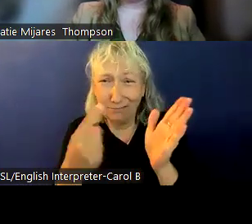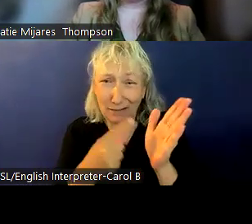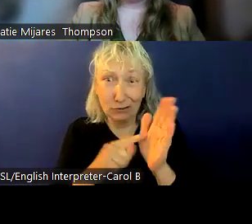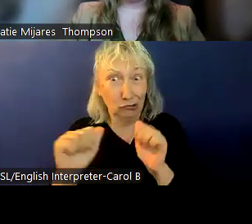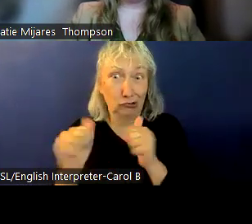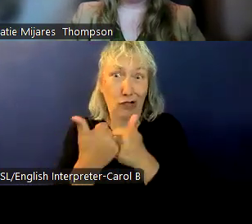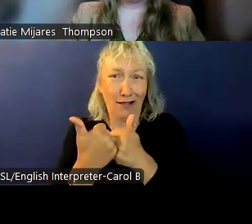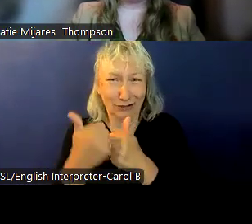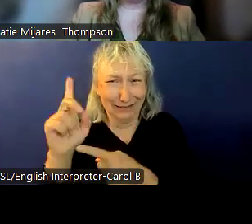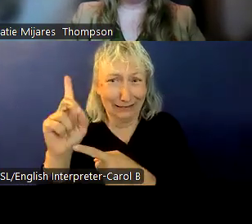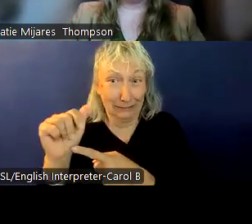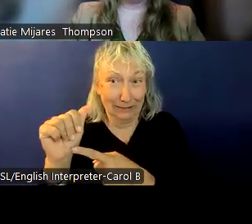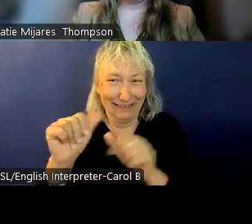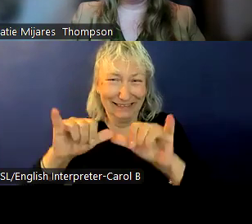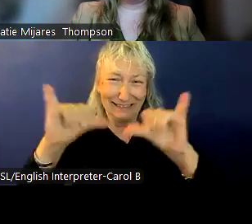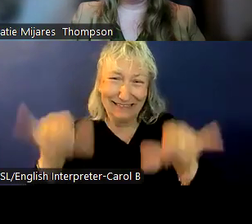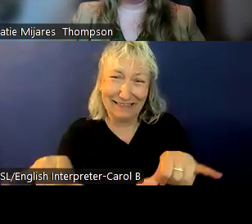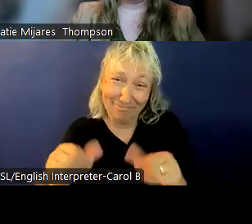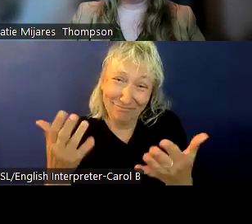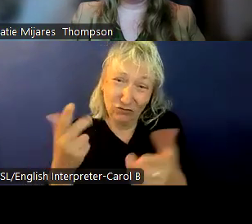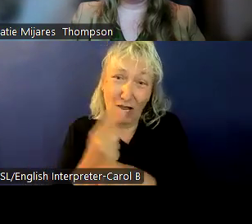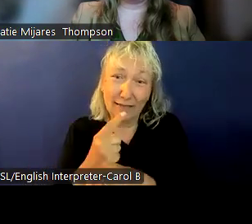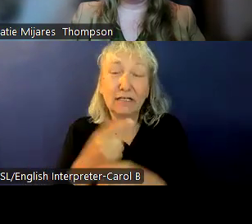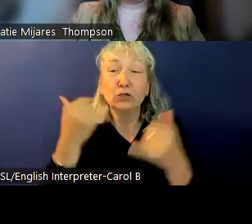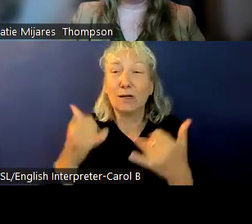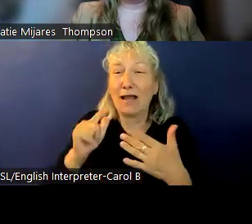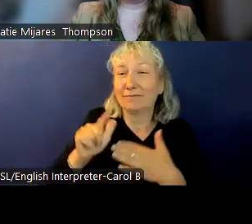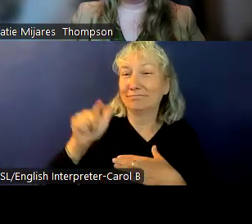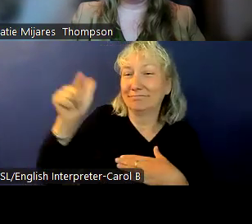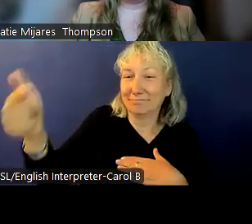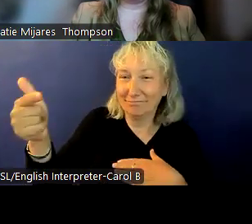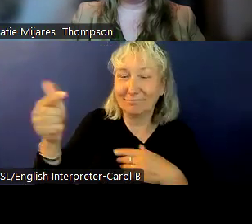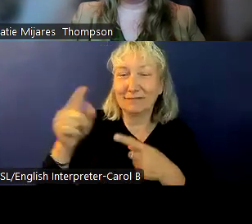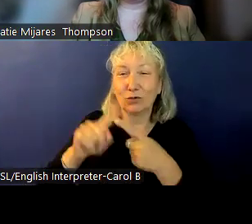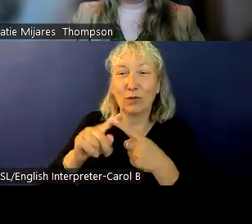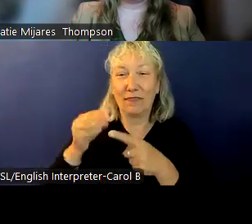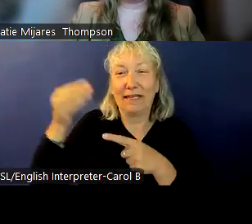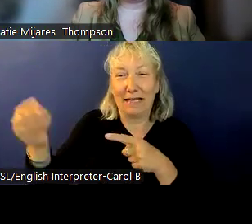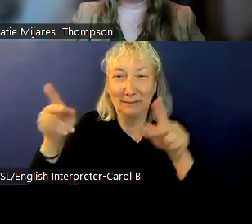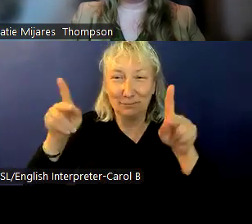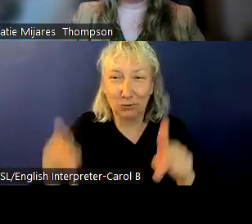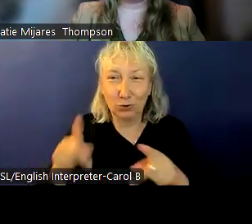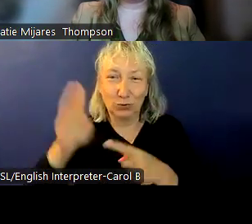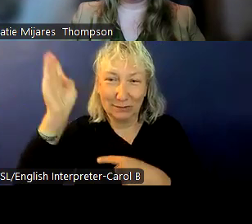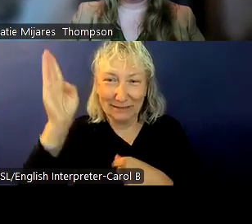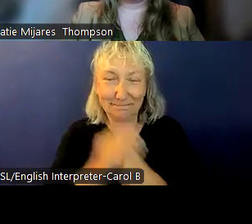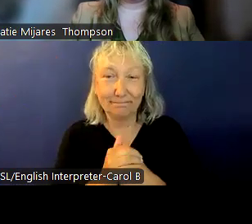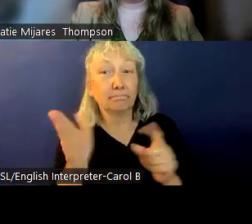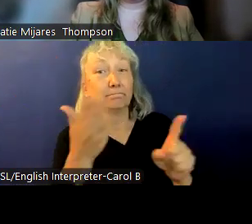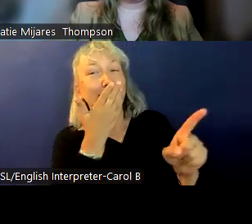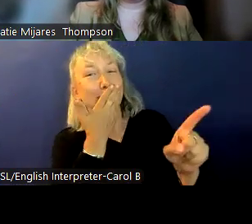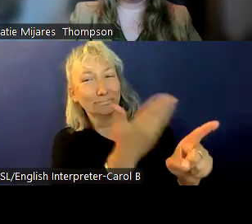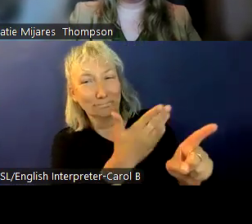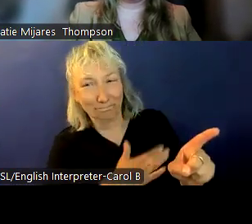going to pass the baton to one of my fellow panelists who's after me. Thank you, John. We appreciate it.